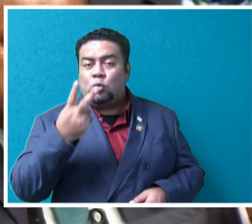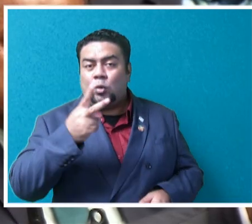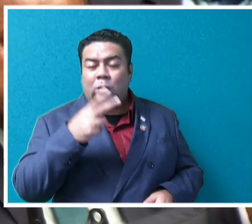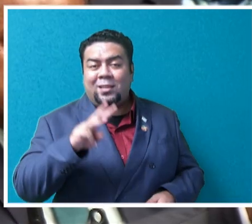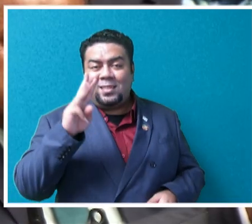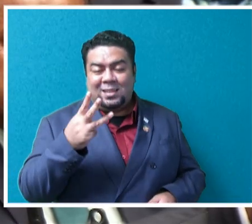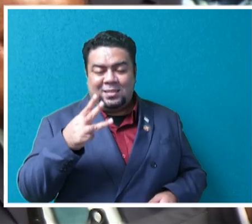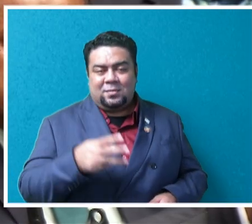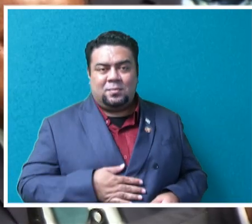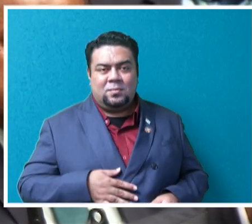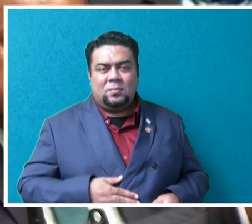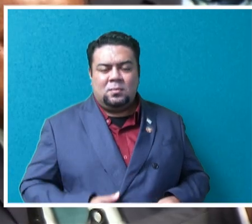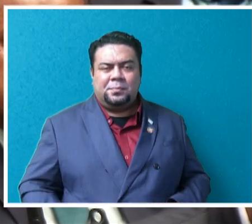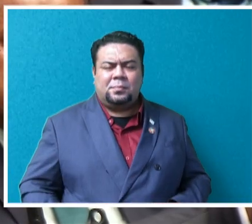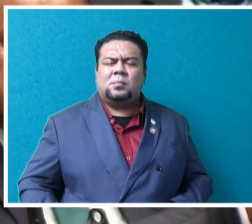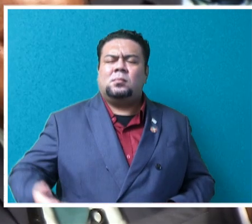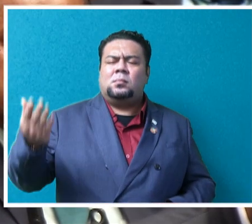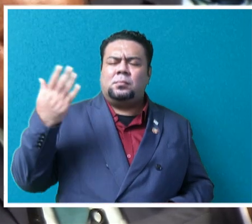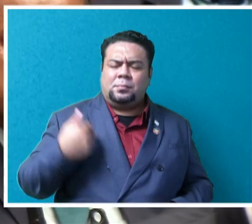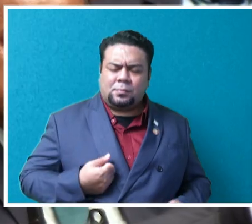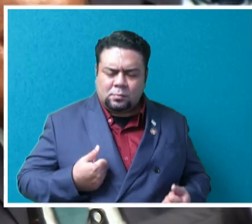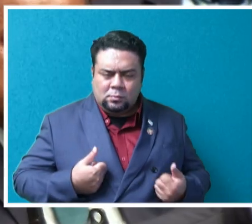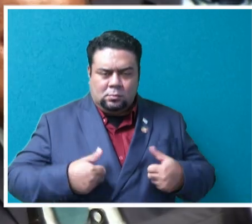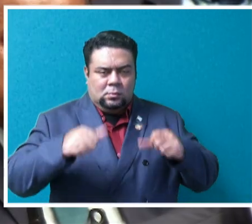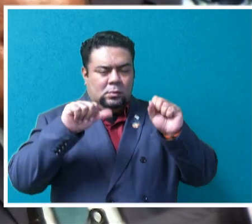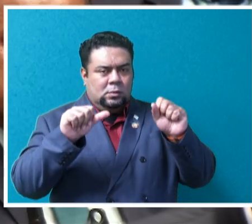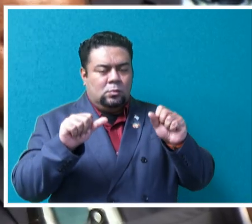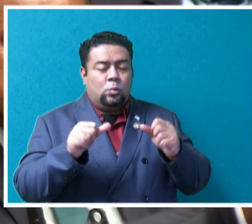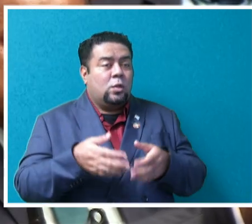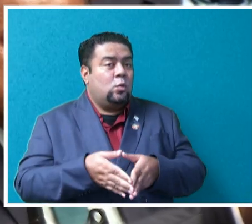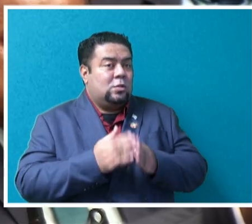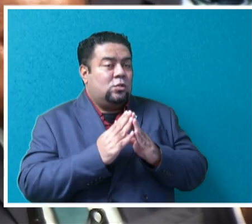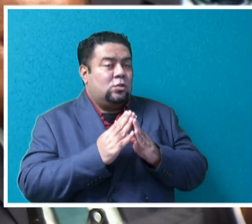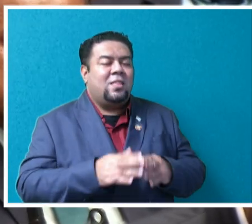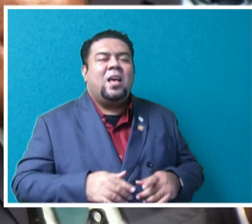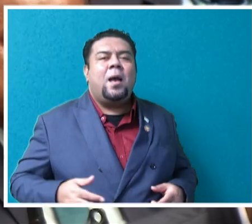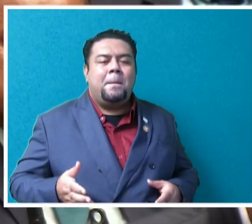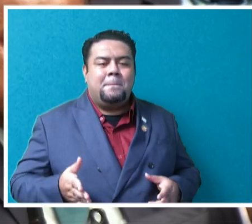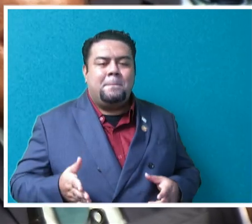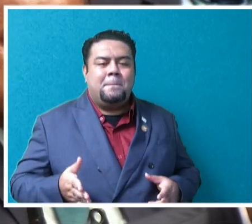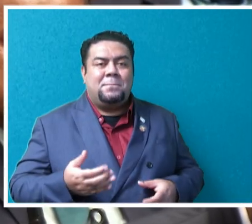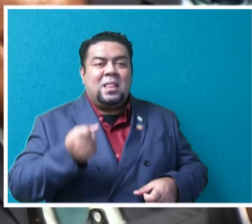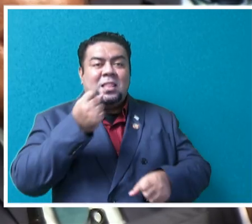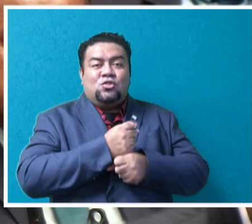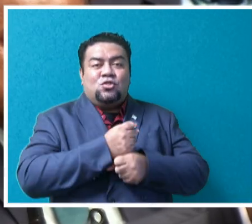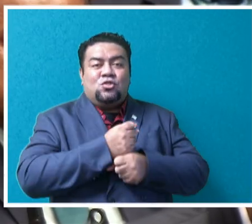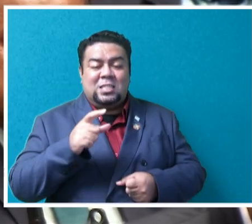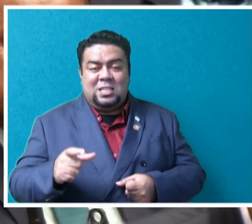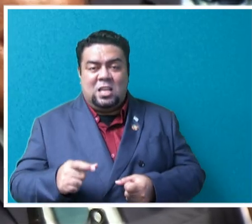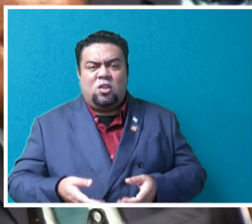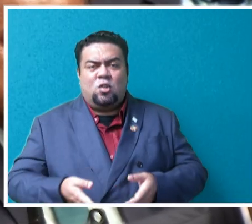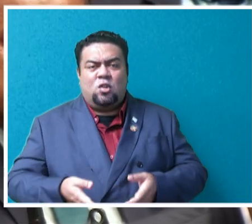2023, a major milestone was achieved with the restorations of the Great Council of Chiefs and reopening